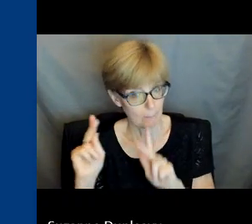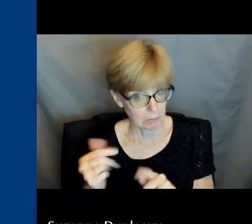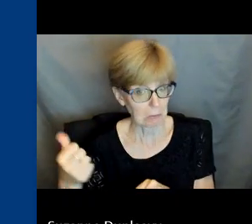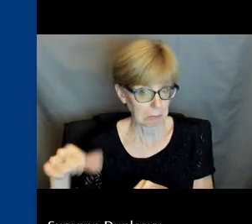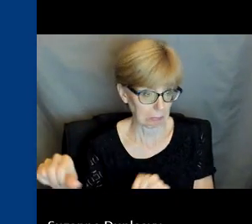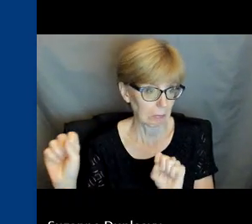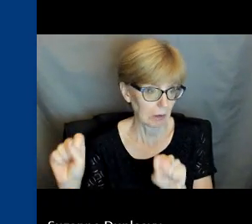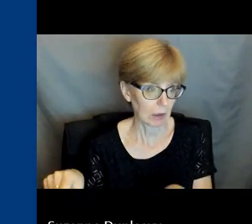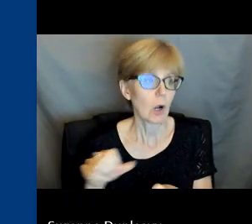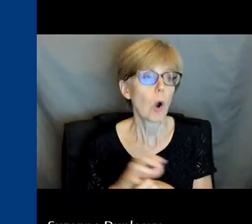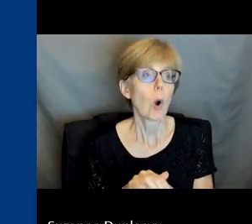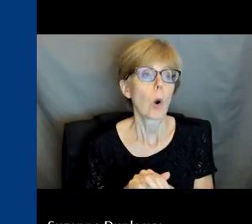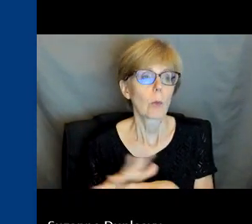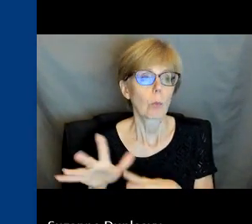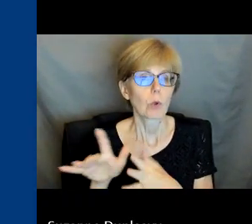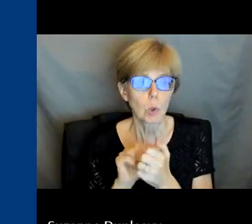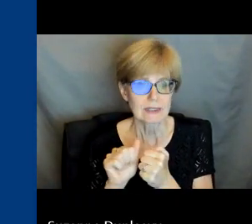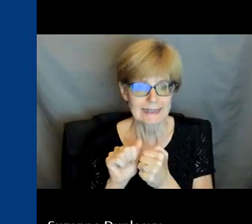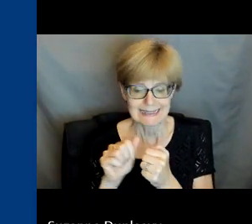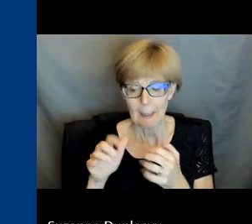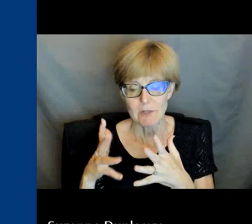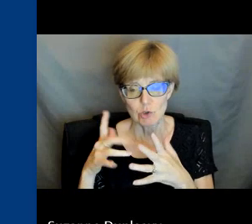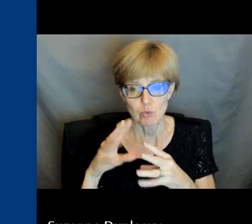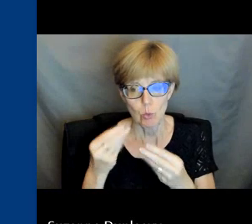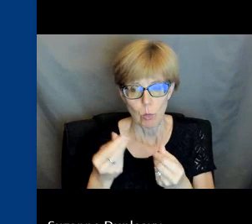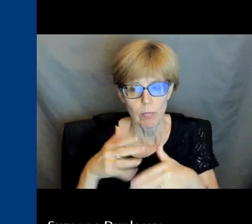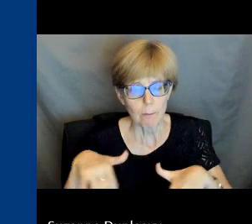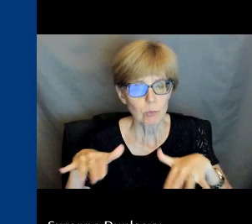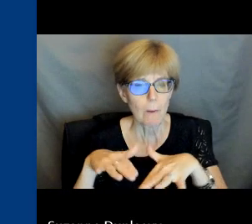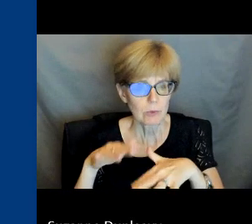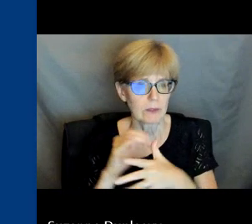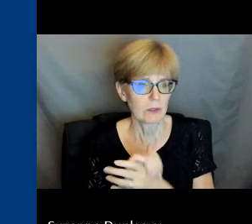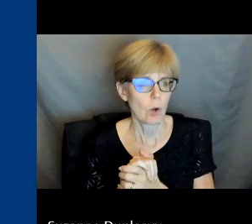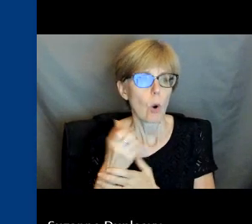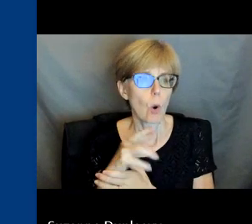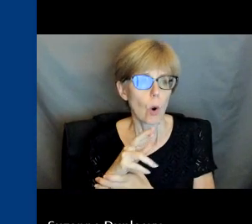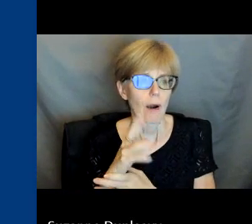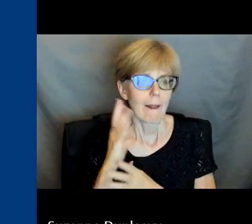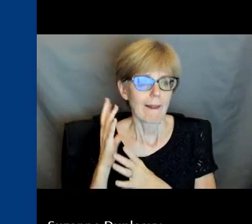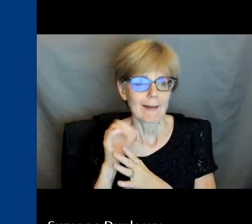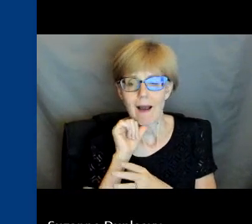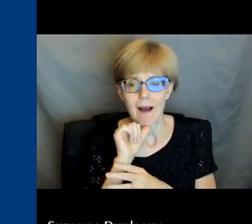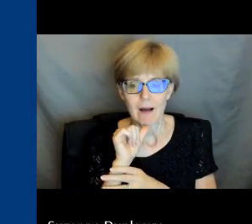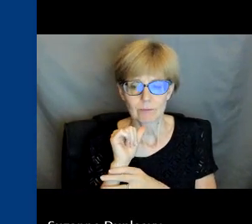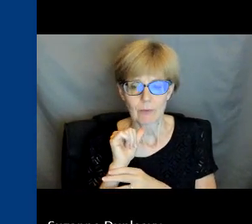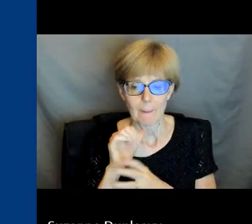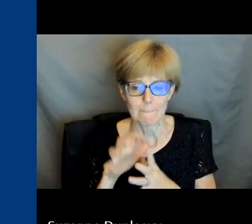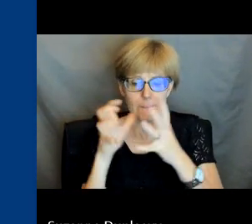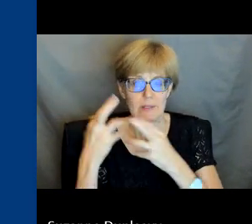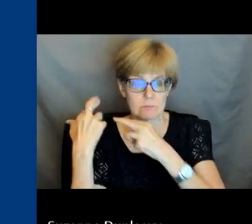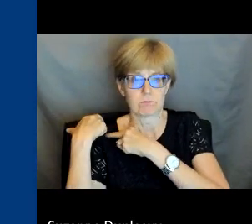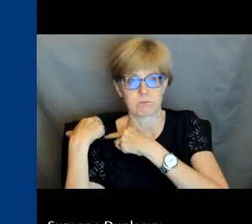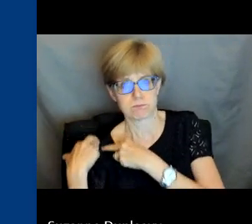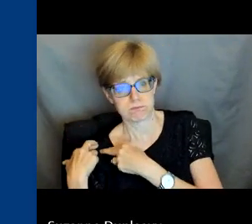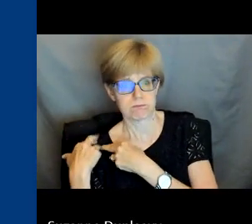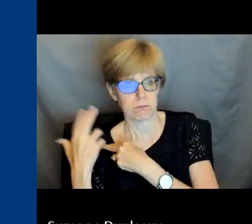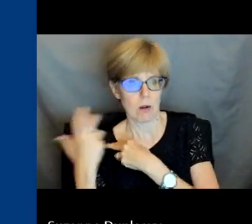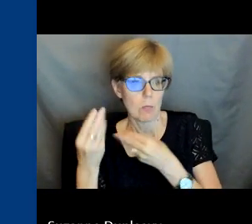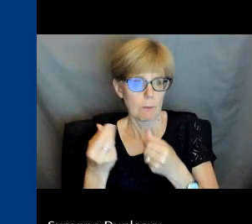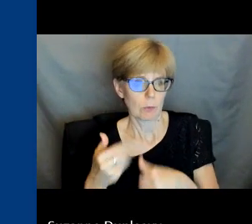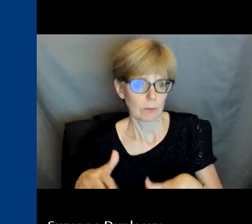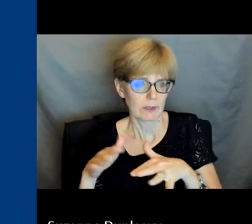to the property or place an undue burden on the provider, and lastly, if the request would fundamentally alter